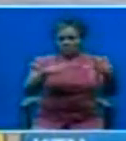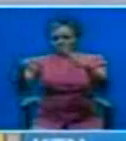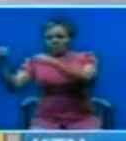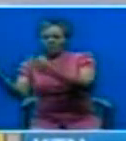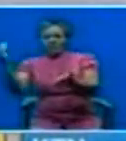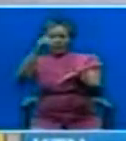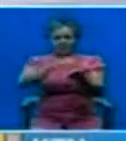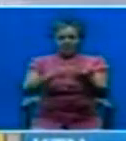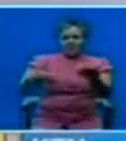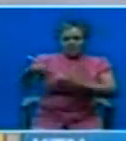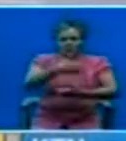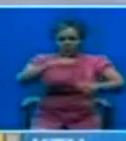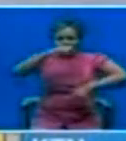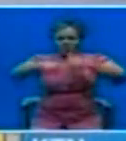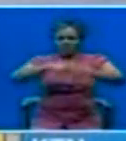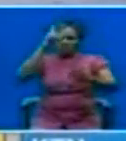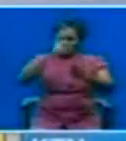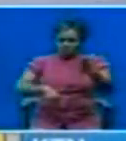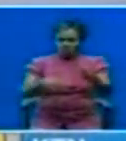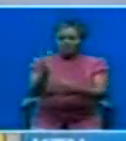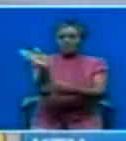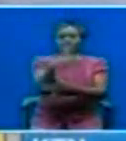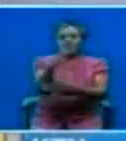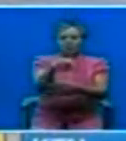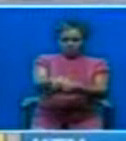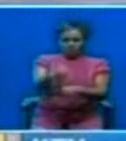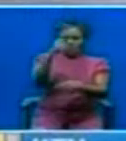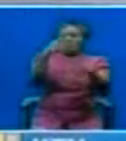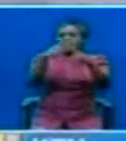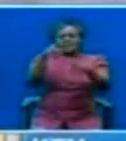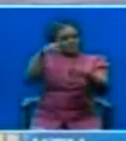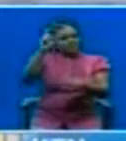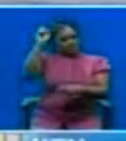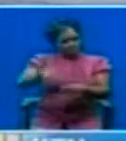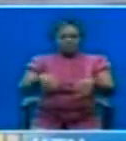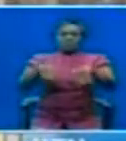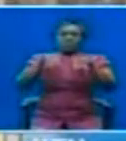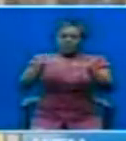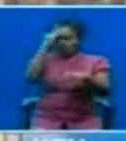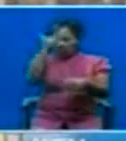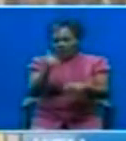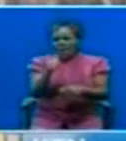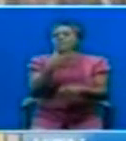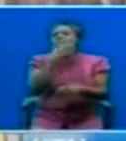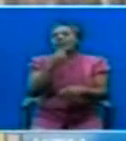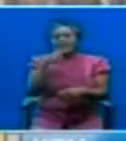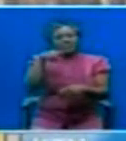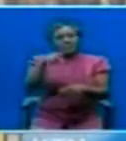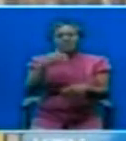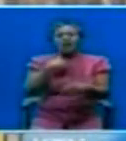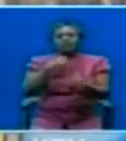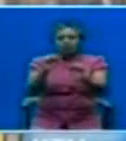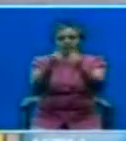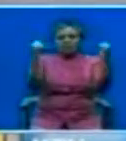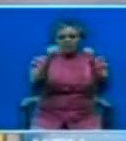The main economic activity here is fishing, but even that will have to wait as the fishing nets and household properties